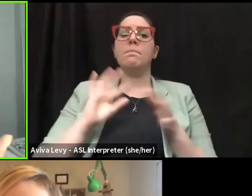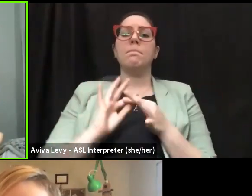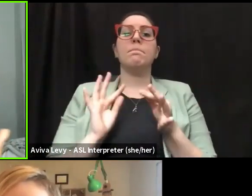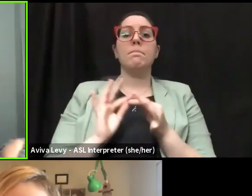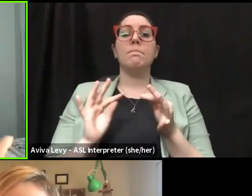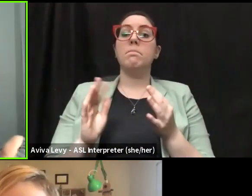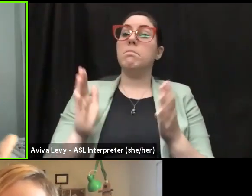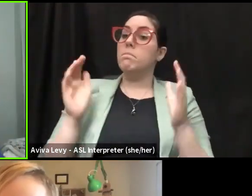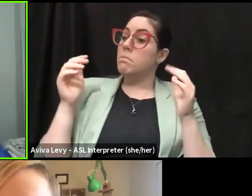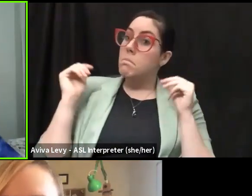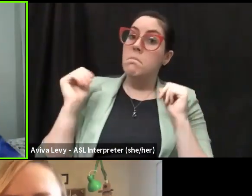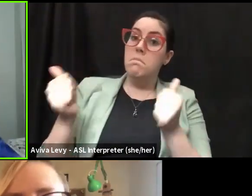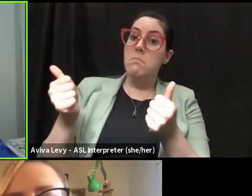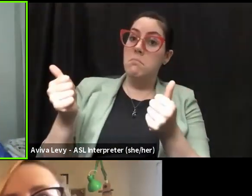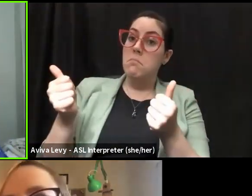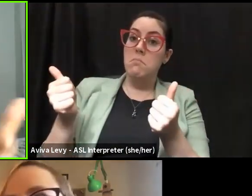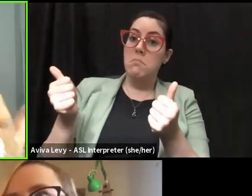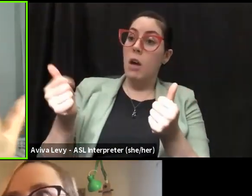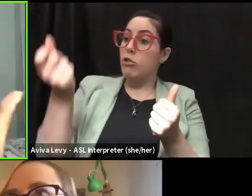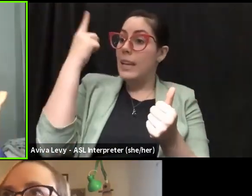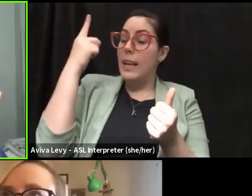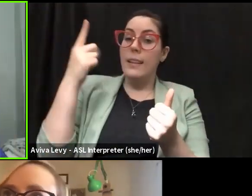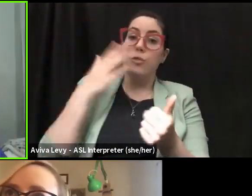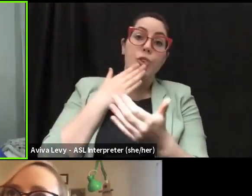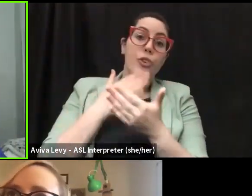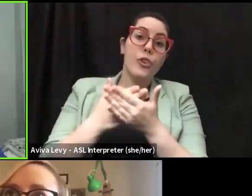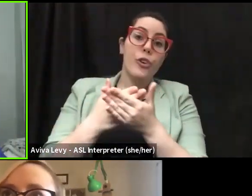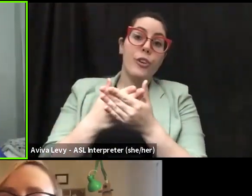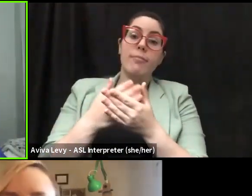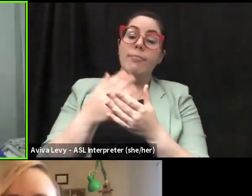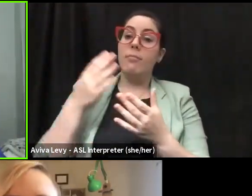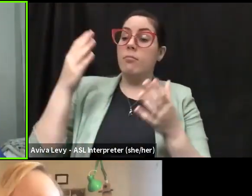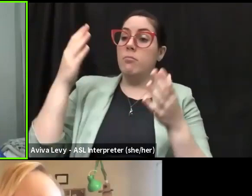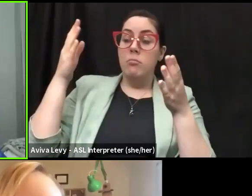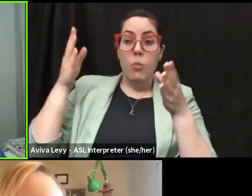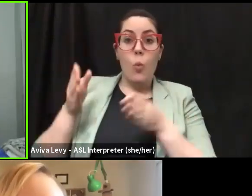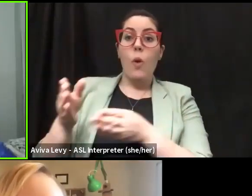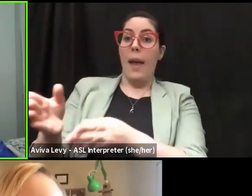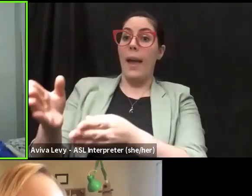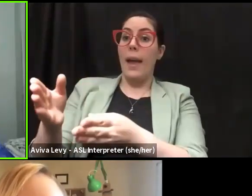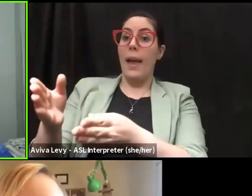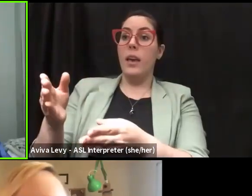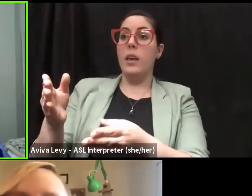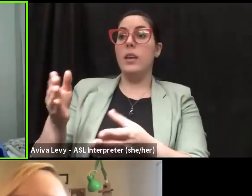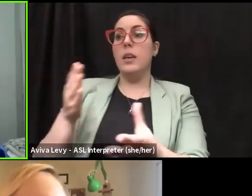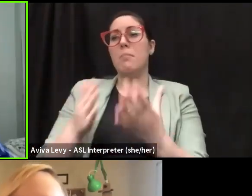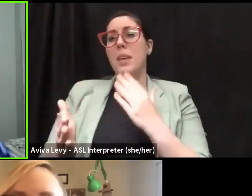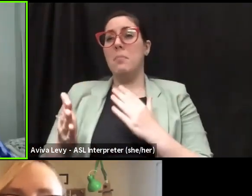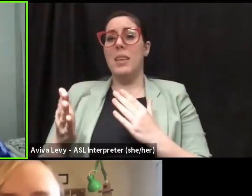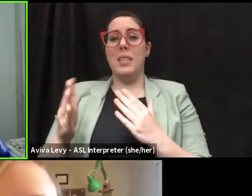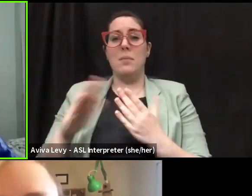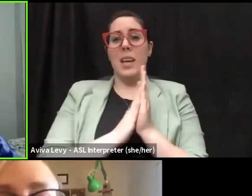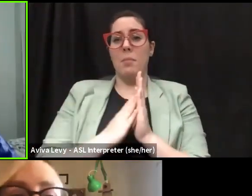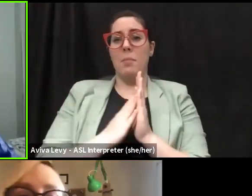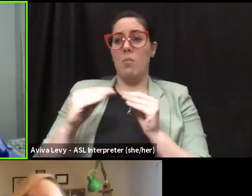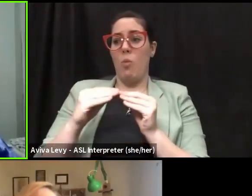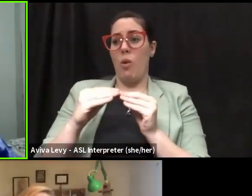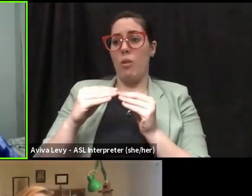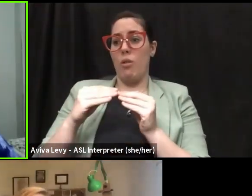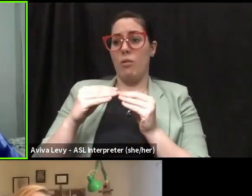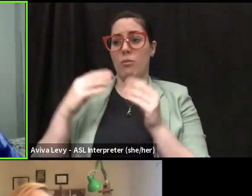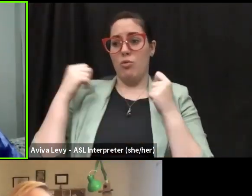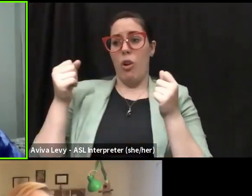that that is a fervor that I think we're maybe pulling back from. I don't know. Maybe it's getting stronger. But I